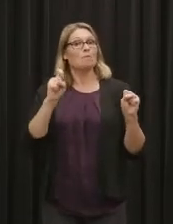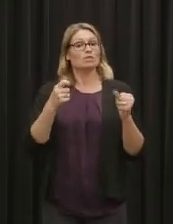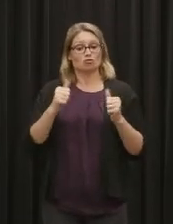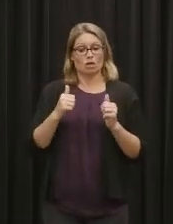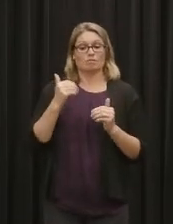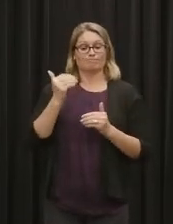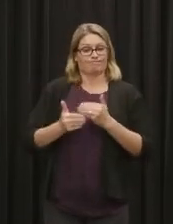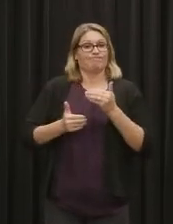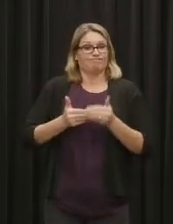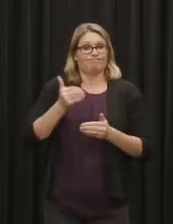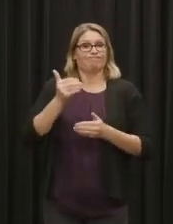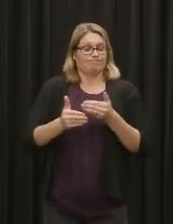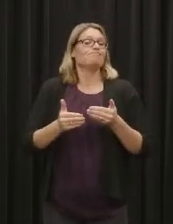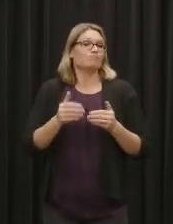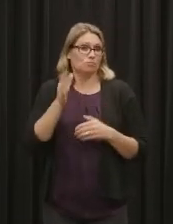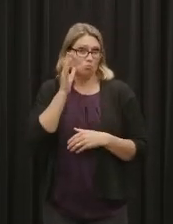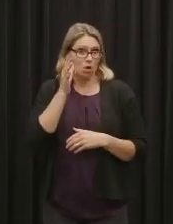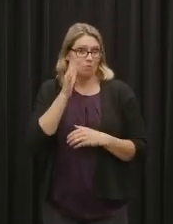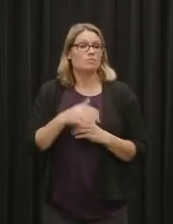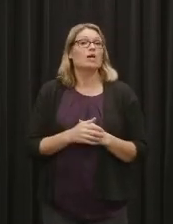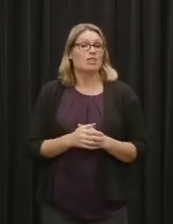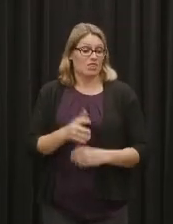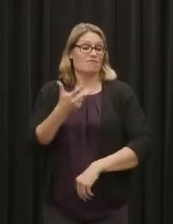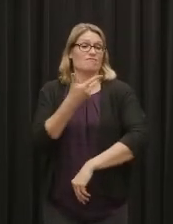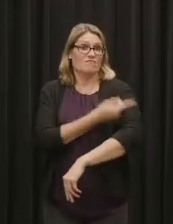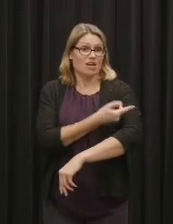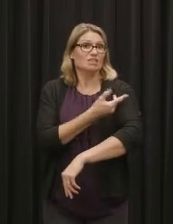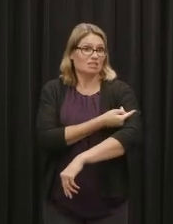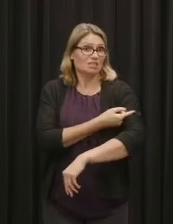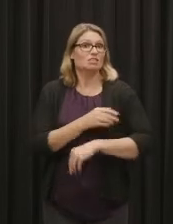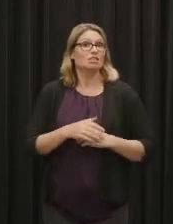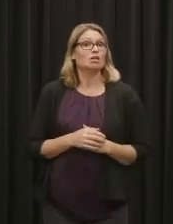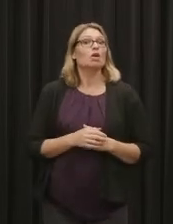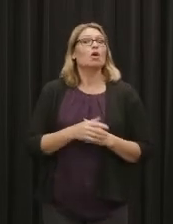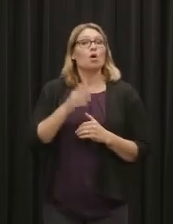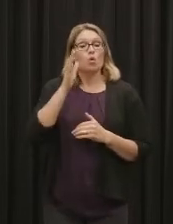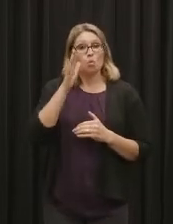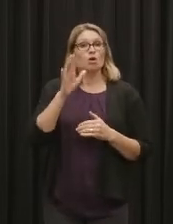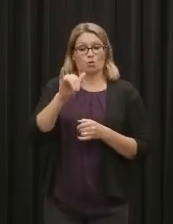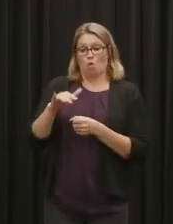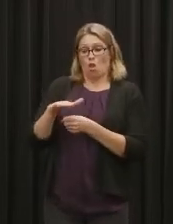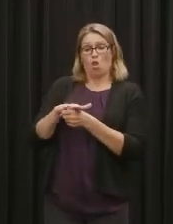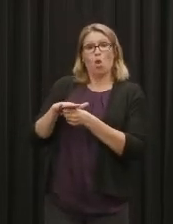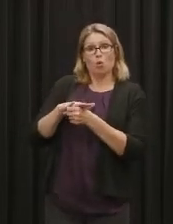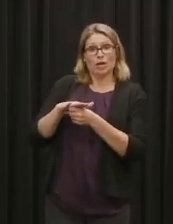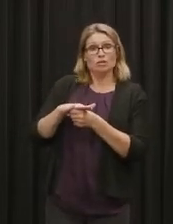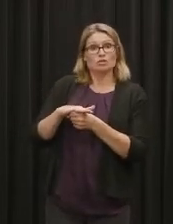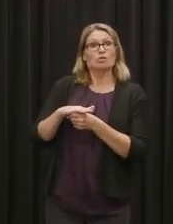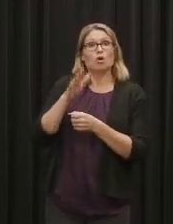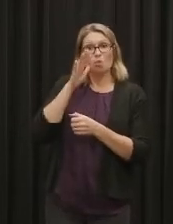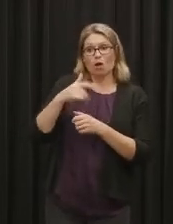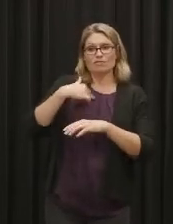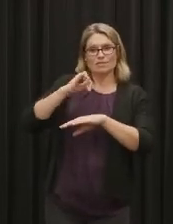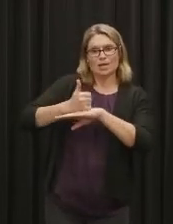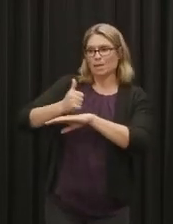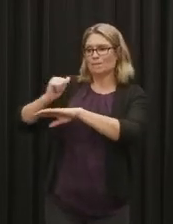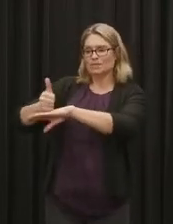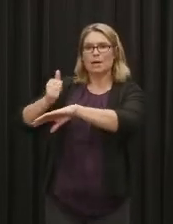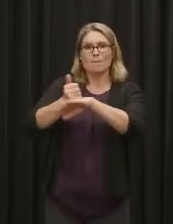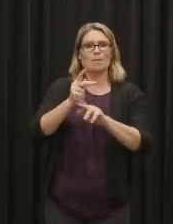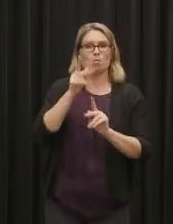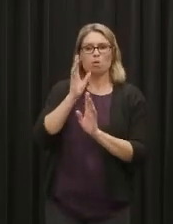efficiently, and the vaccines will be brought to convenient locations for people to be able to access